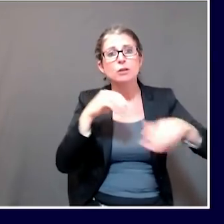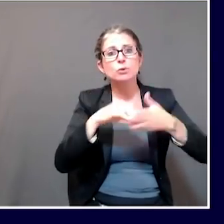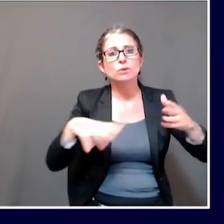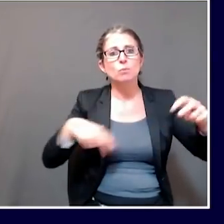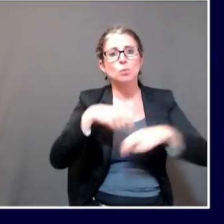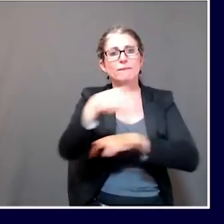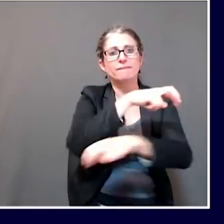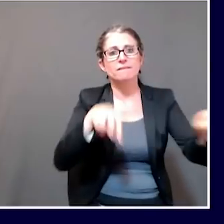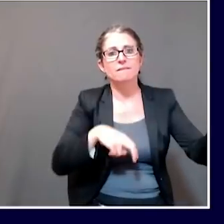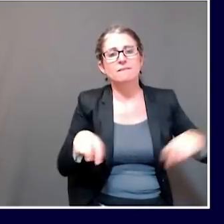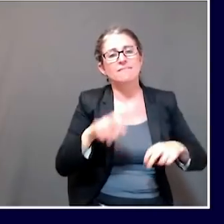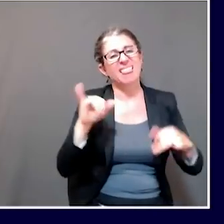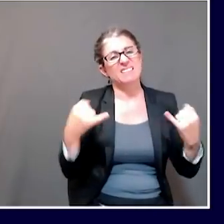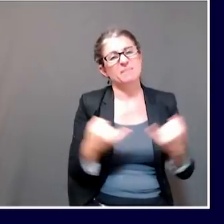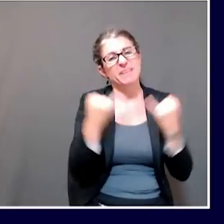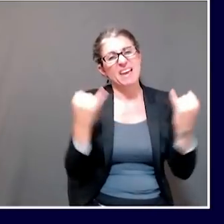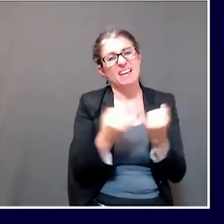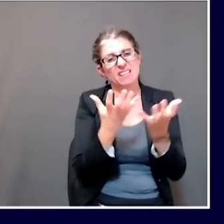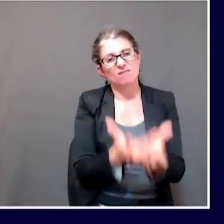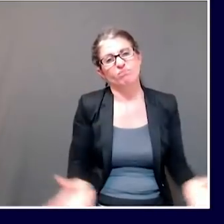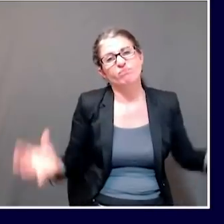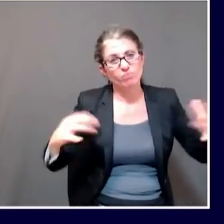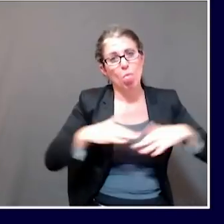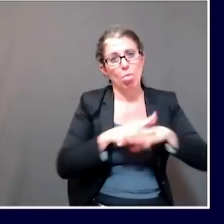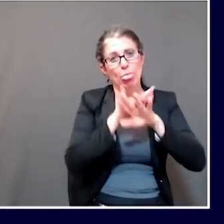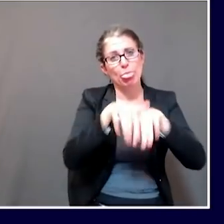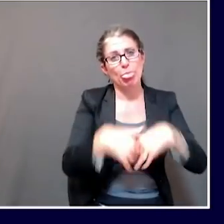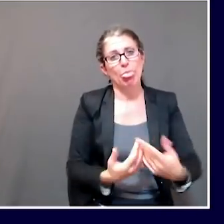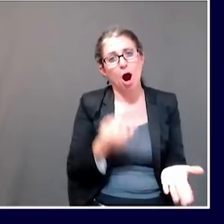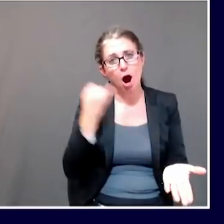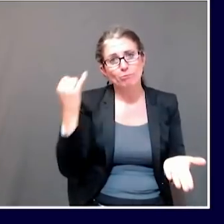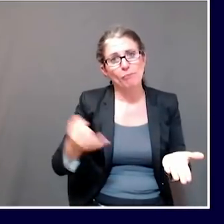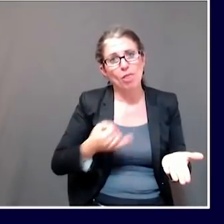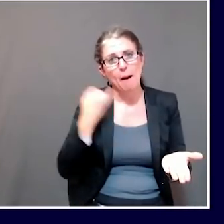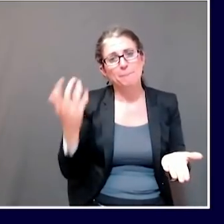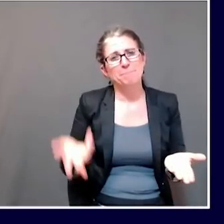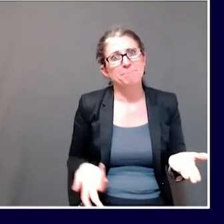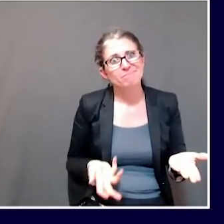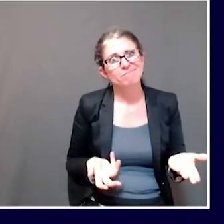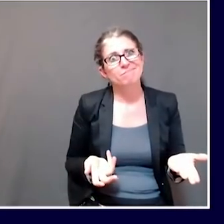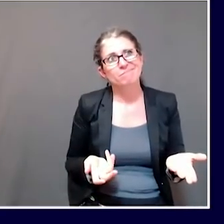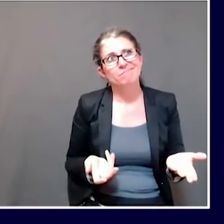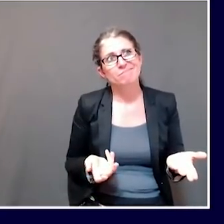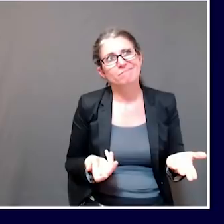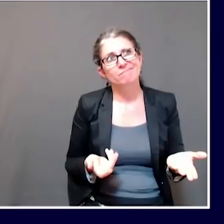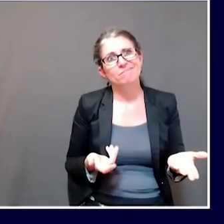and enrolled in our symptom checking process so that if they develop symptoms, they can get testing as quickly as possible.